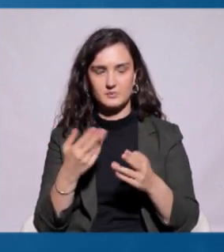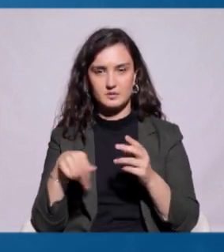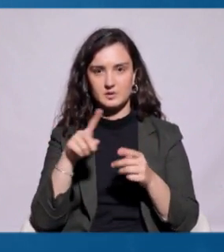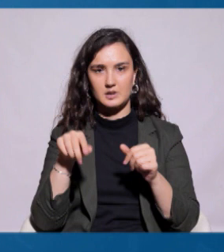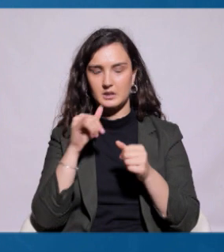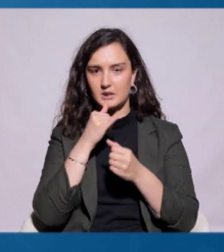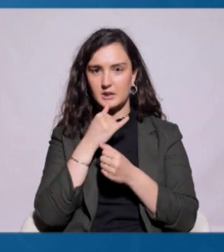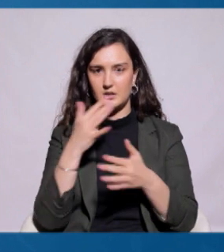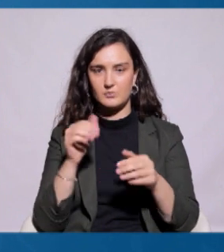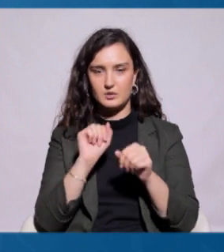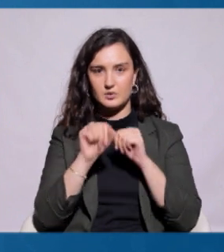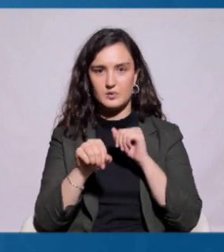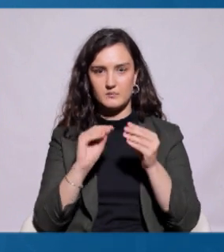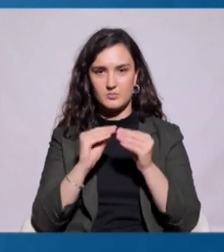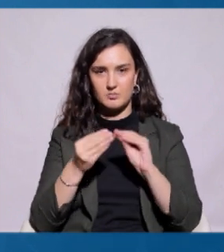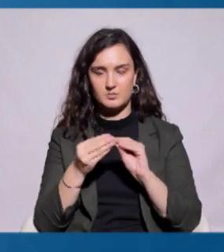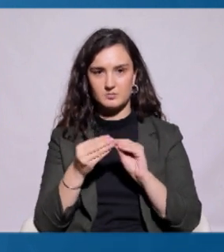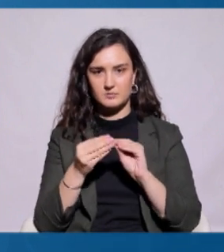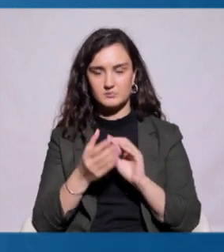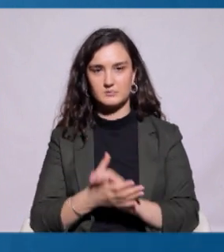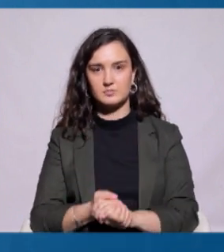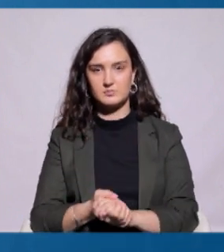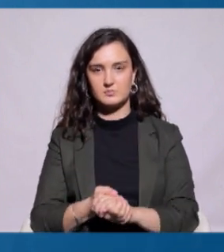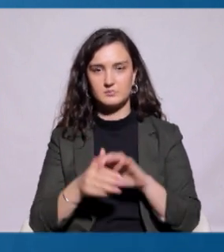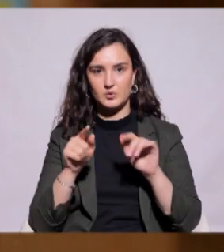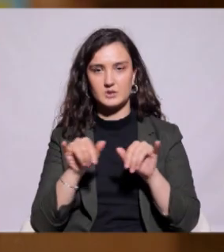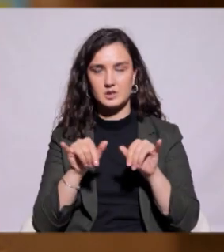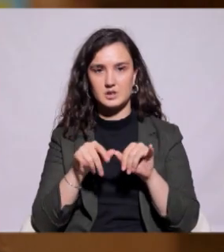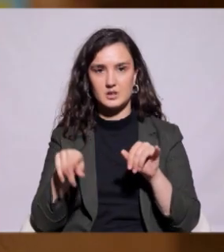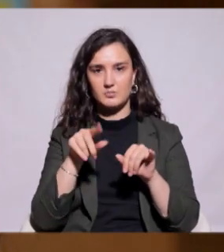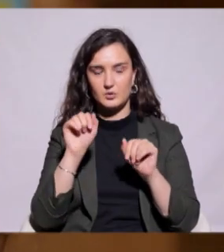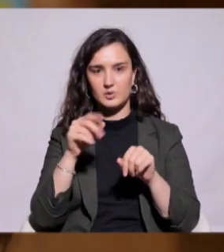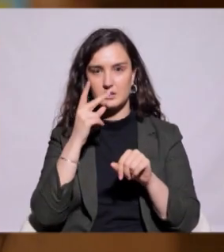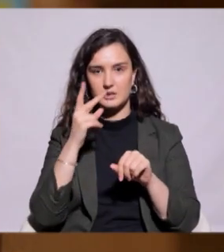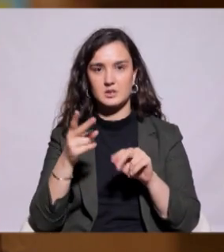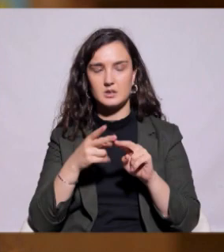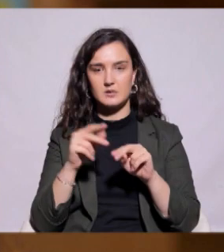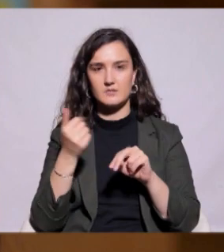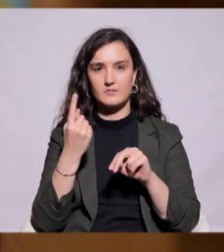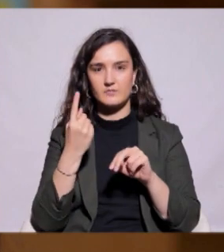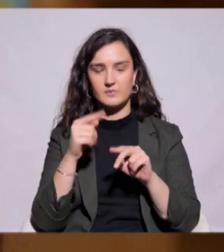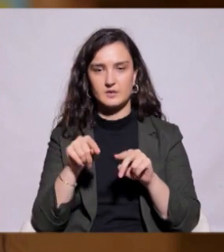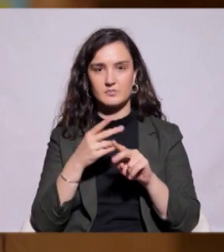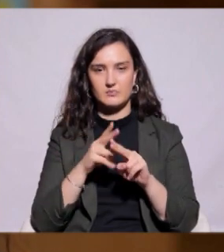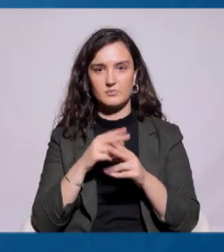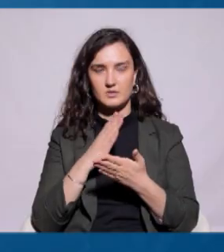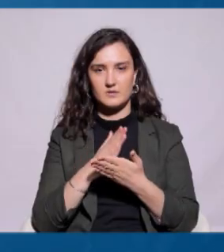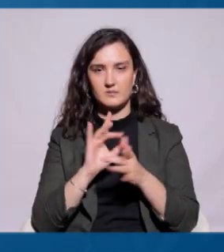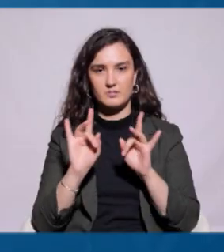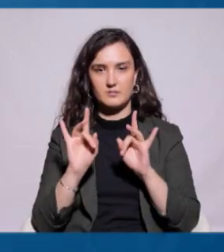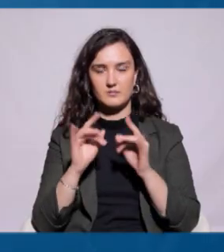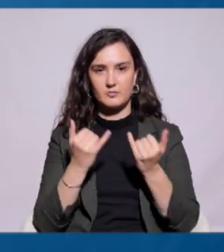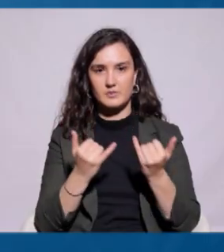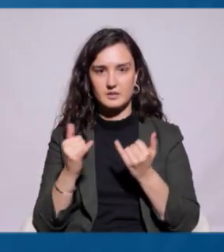they cannot solve the problem. On this table, you can see that in the first column, we had a present